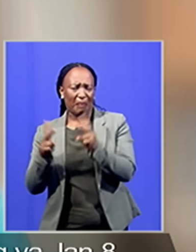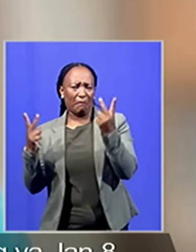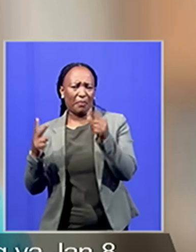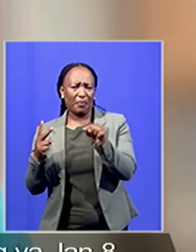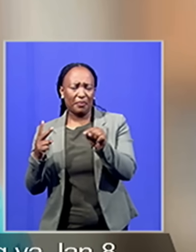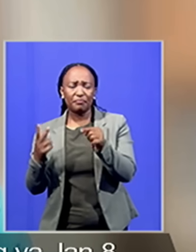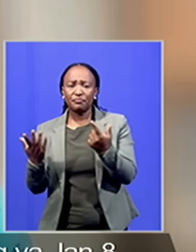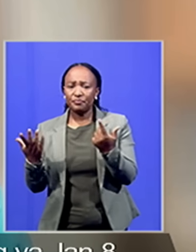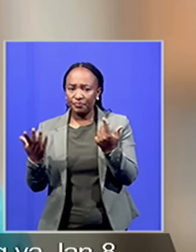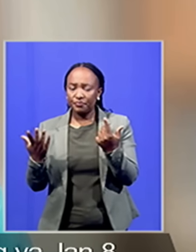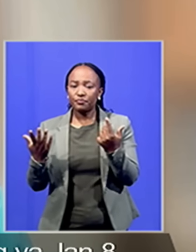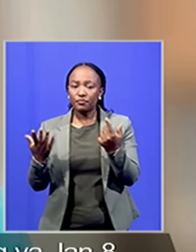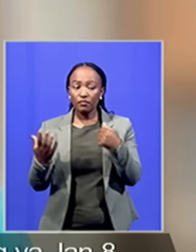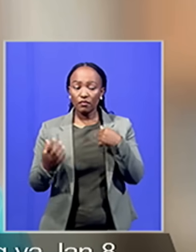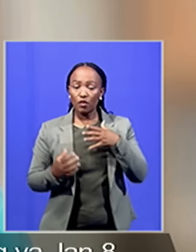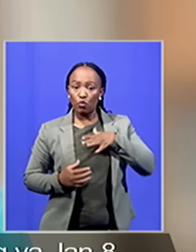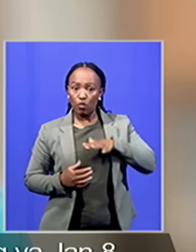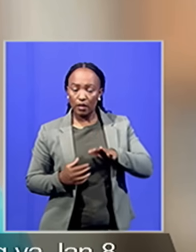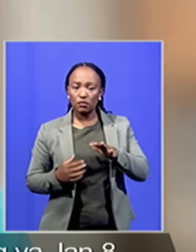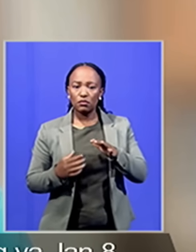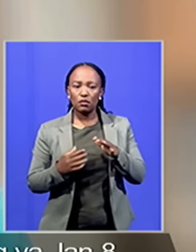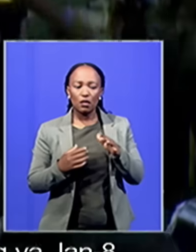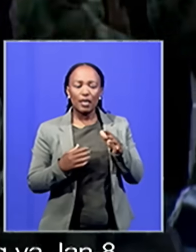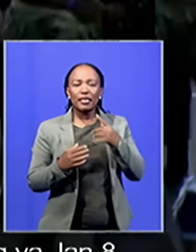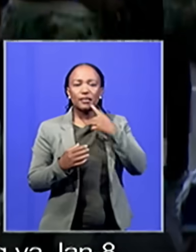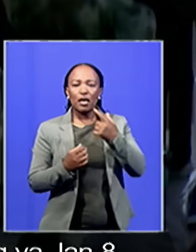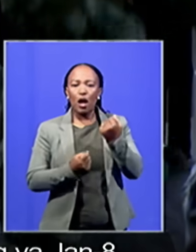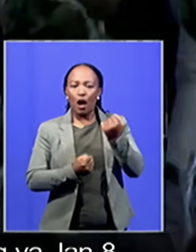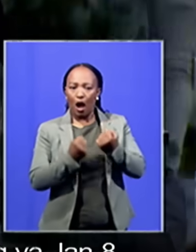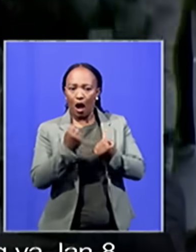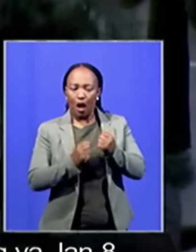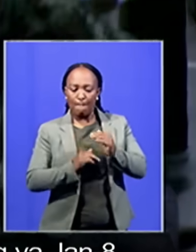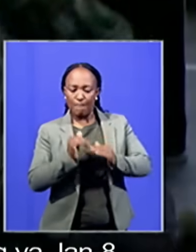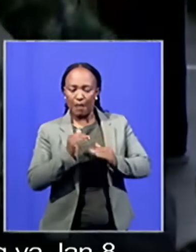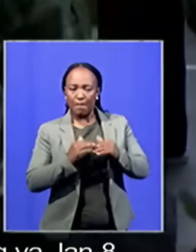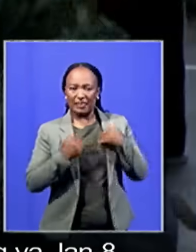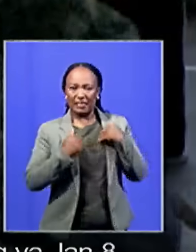circumstances will be to build this car from scratch.